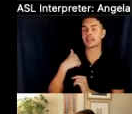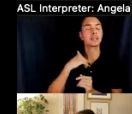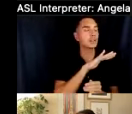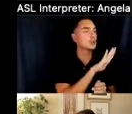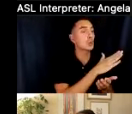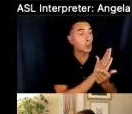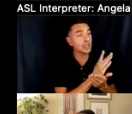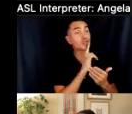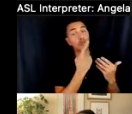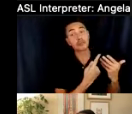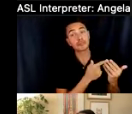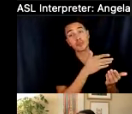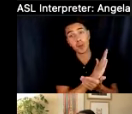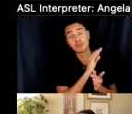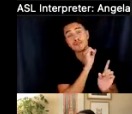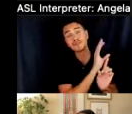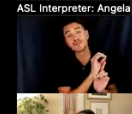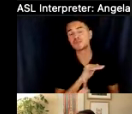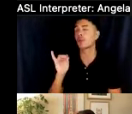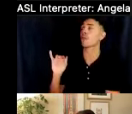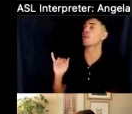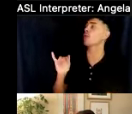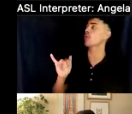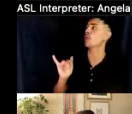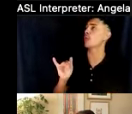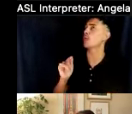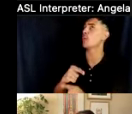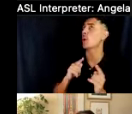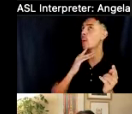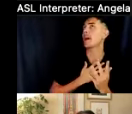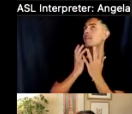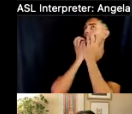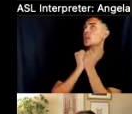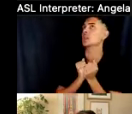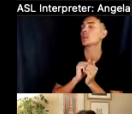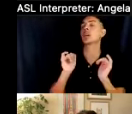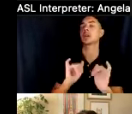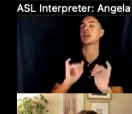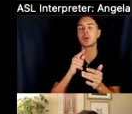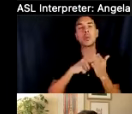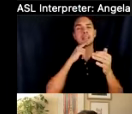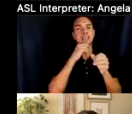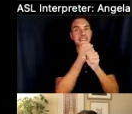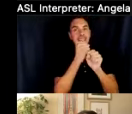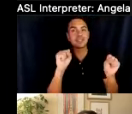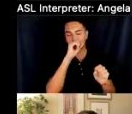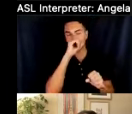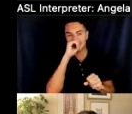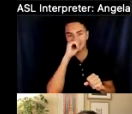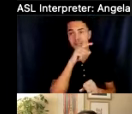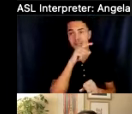are, help us remember what our values are, help us remember what safety is. Has anybody